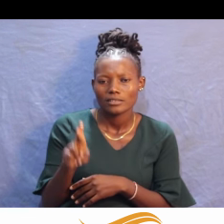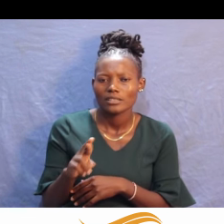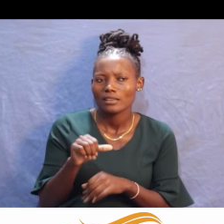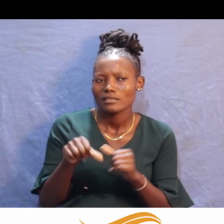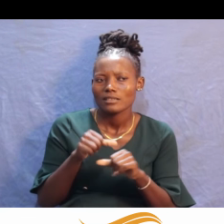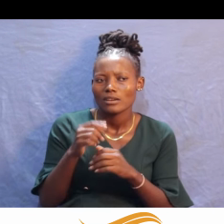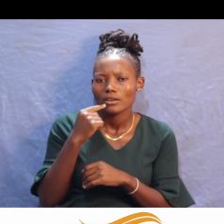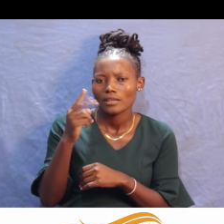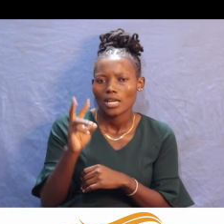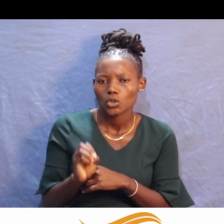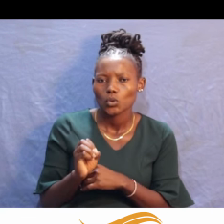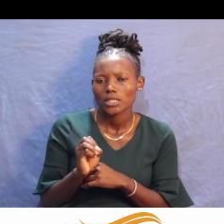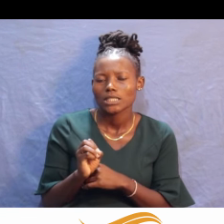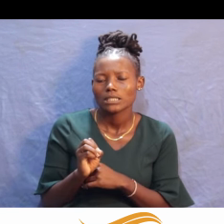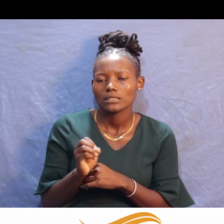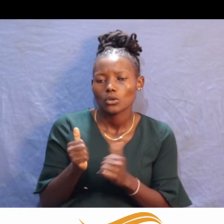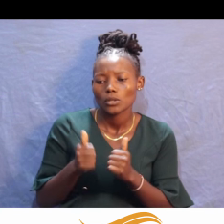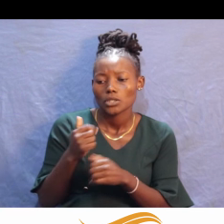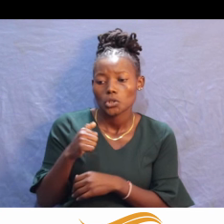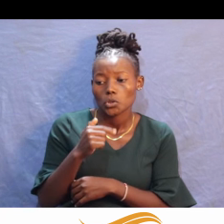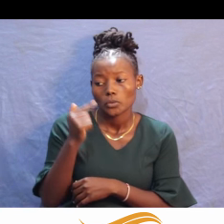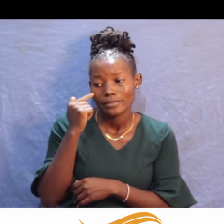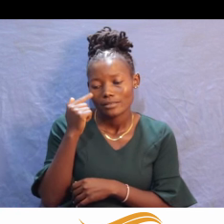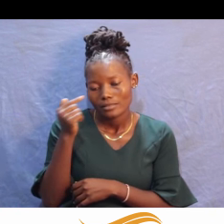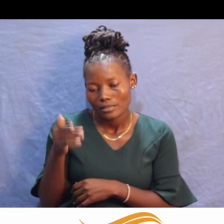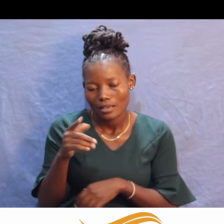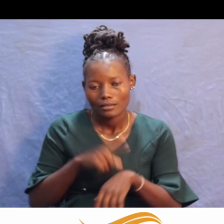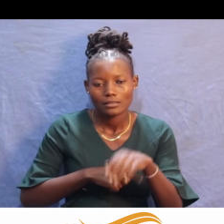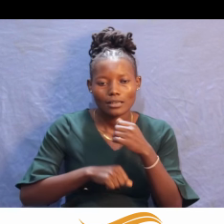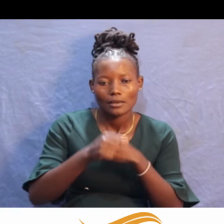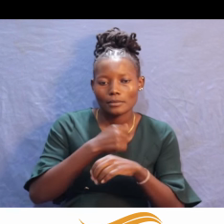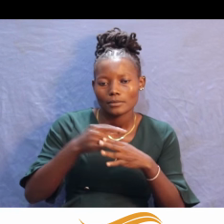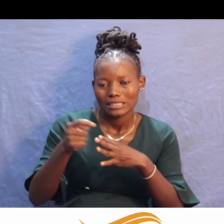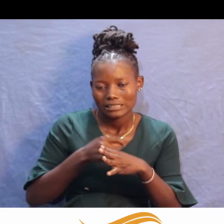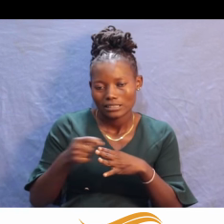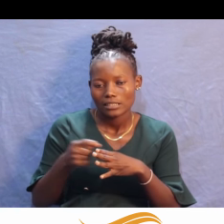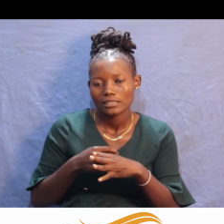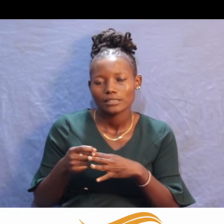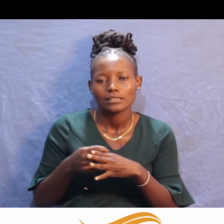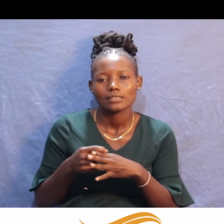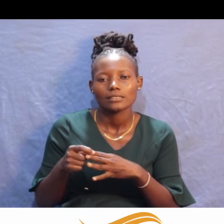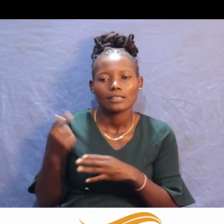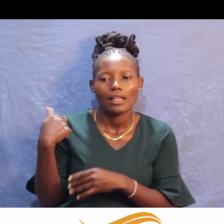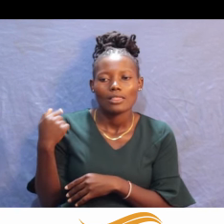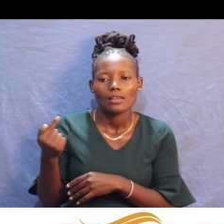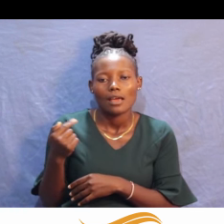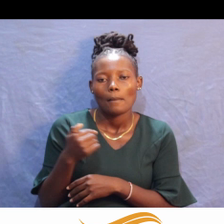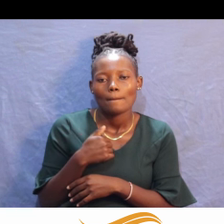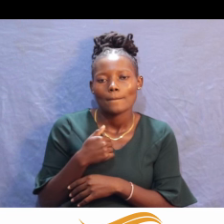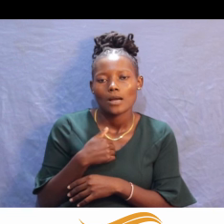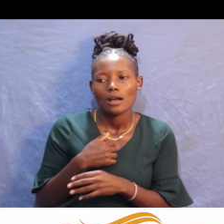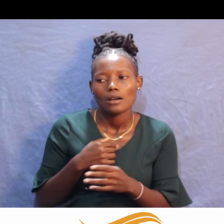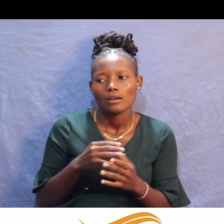120/80, which we see right here. As you exercise, the top number has to go